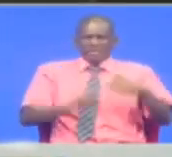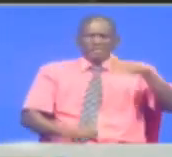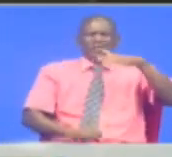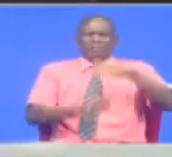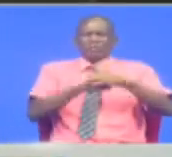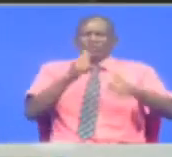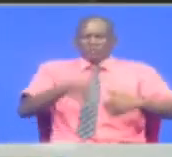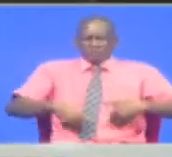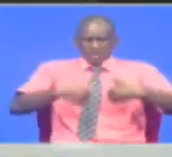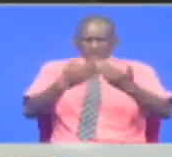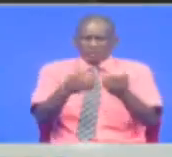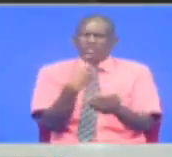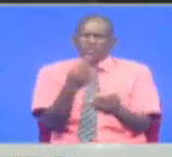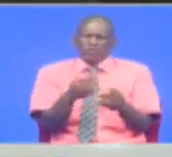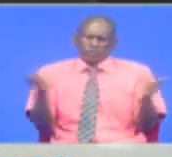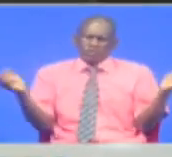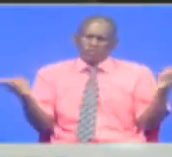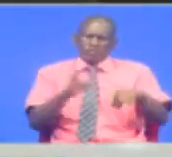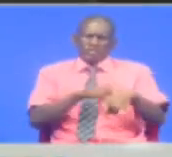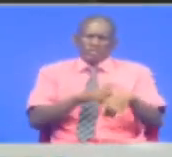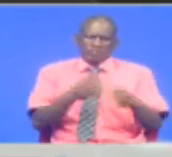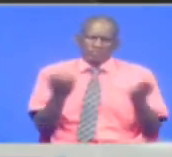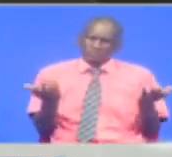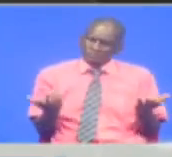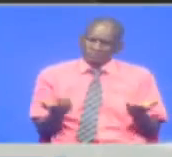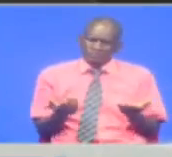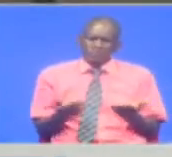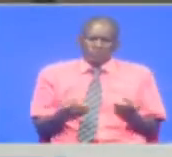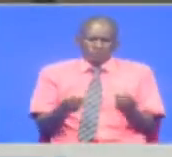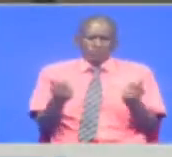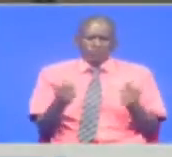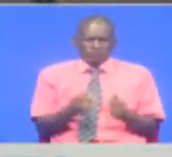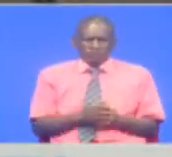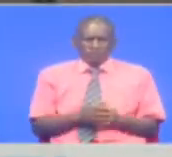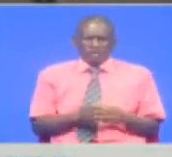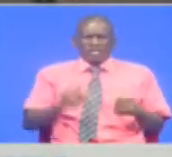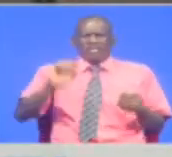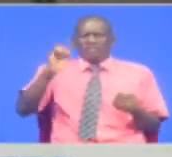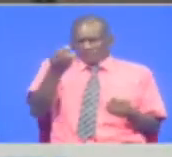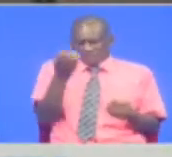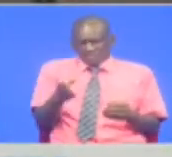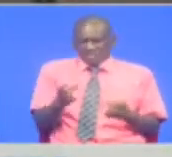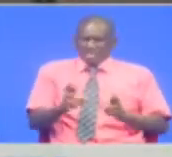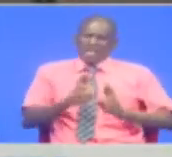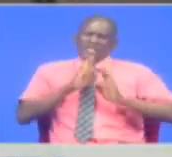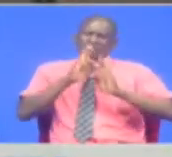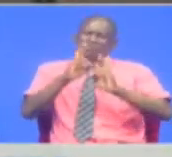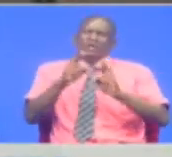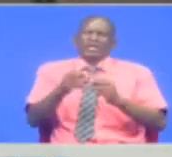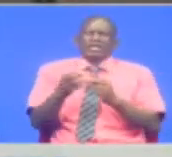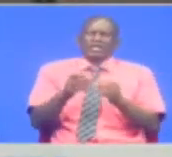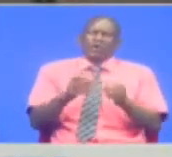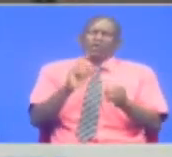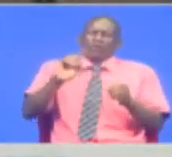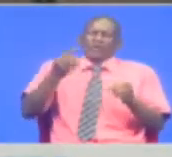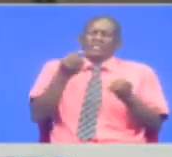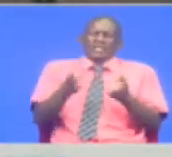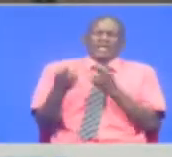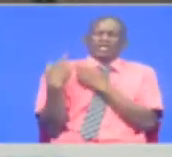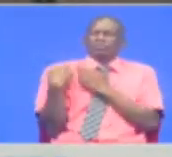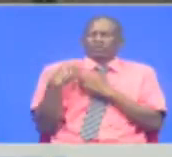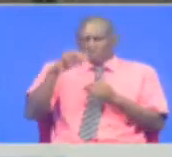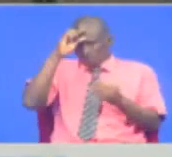providing. It is only a temporary solution. The first thing a responsible government will do is